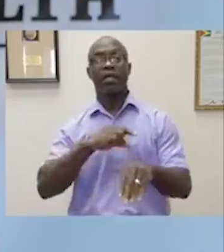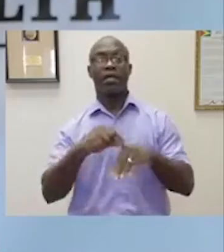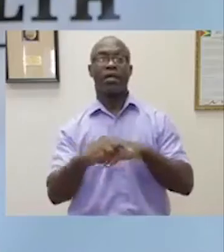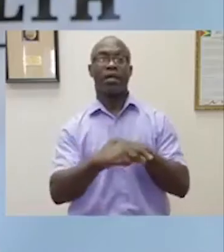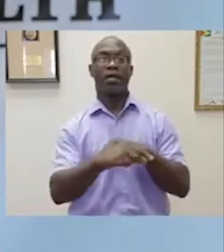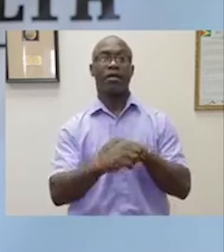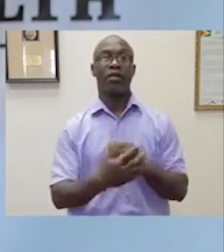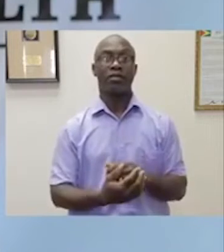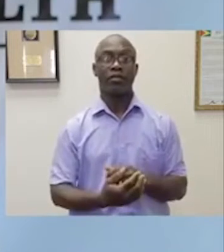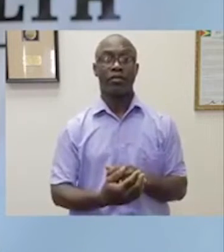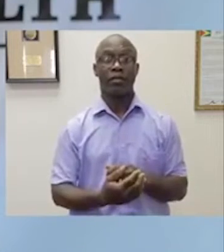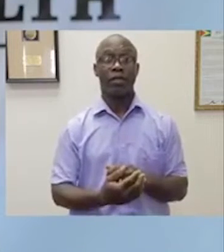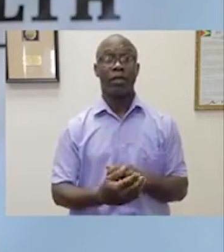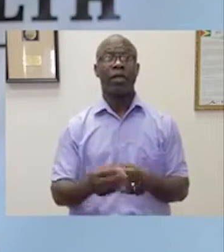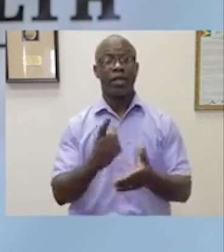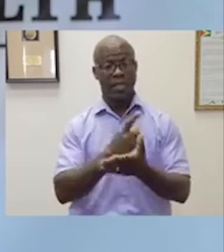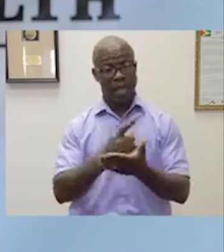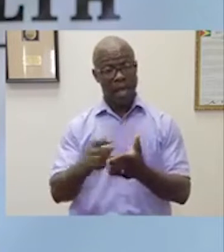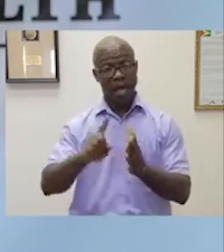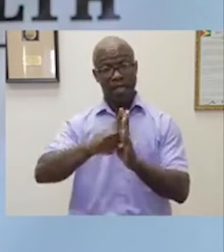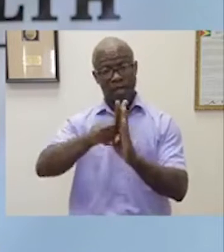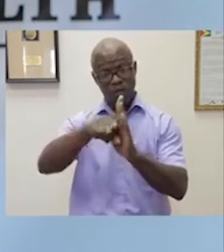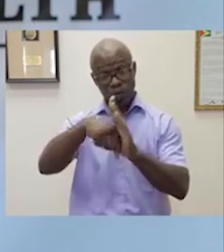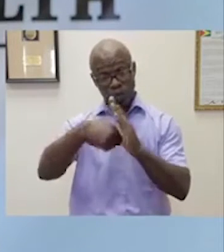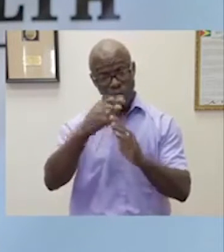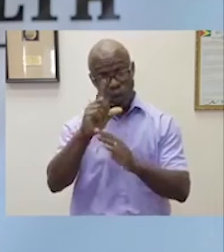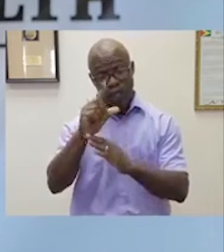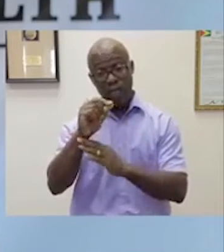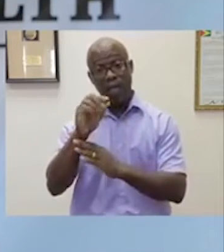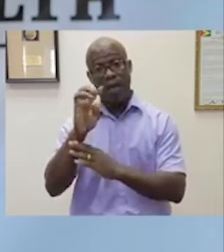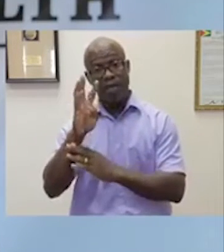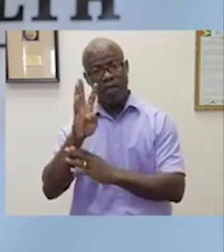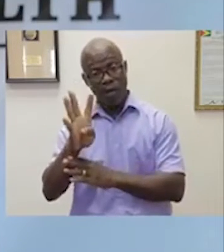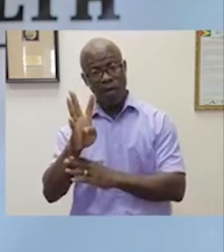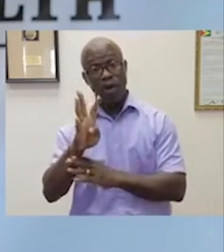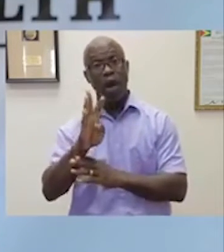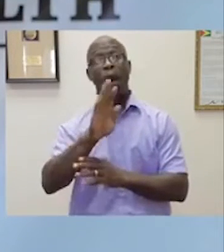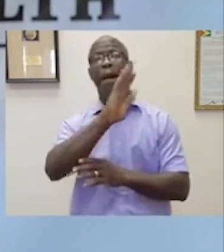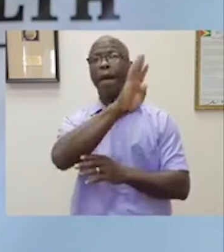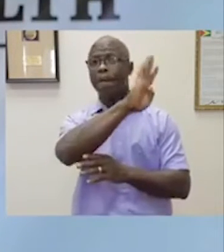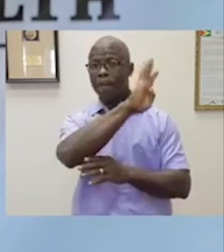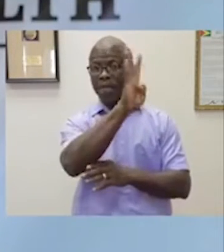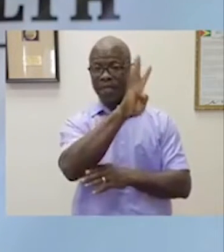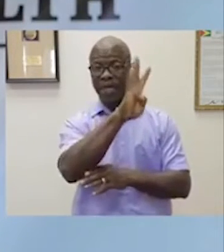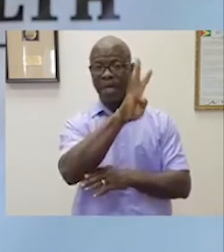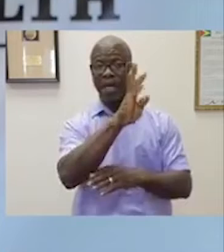COVID-19. In the last 24 hours, Brazil recorded